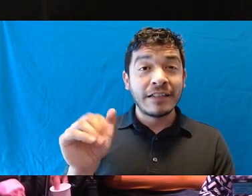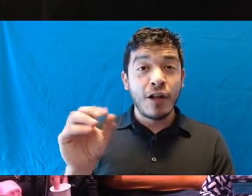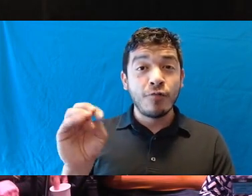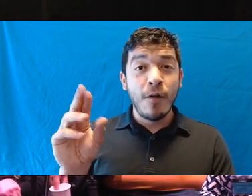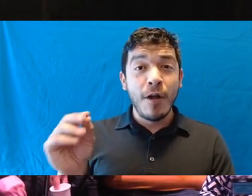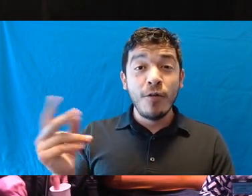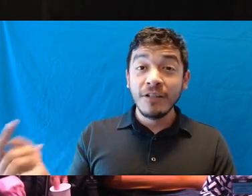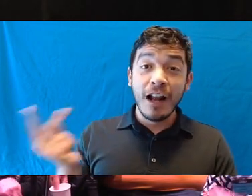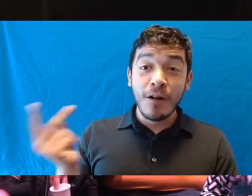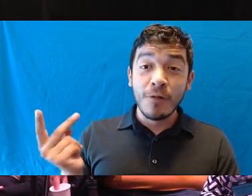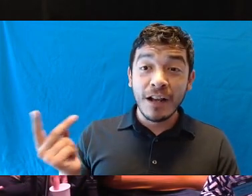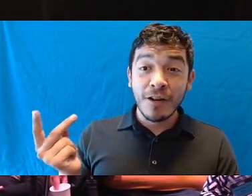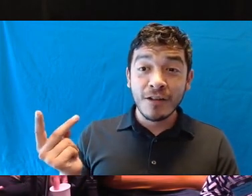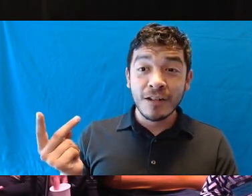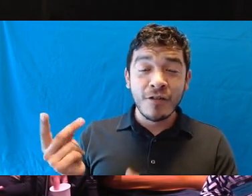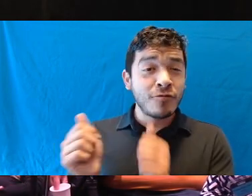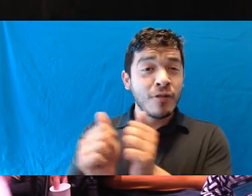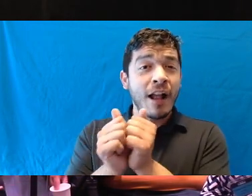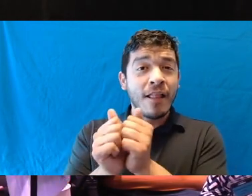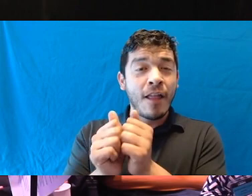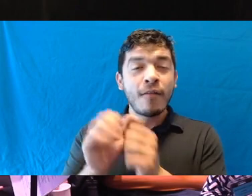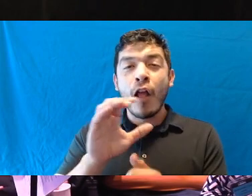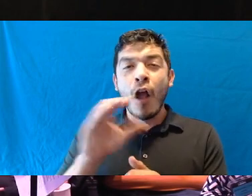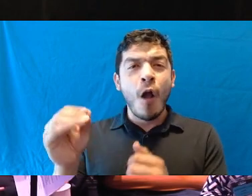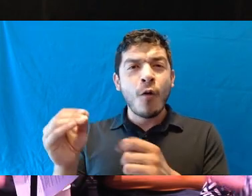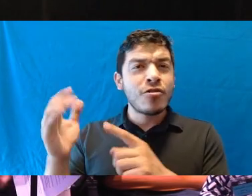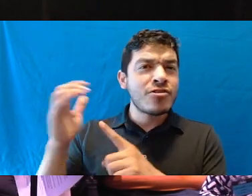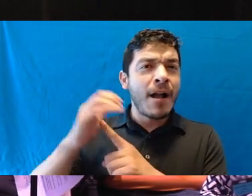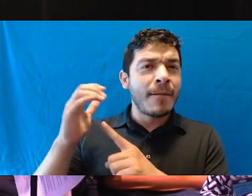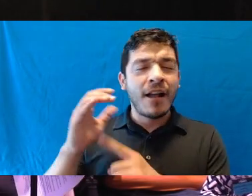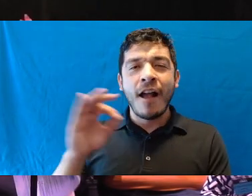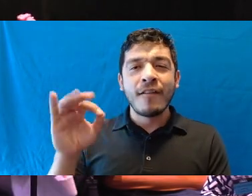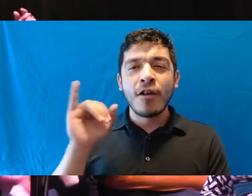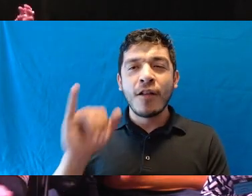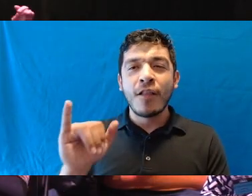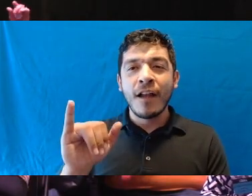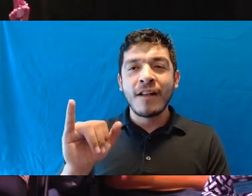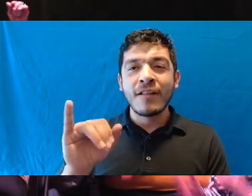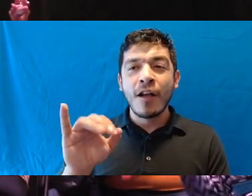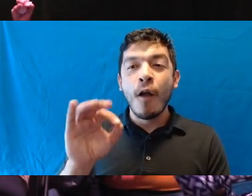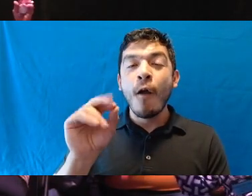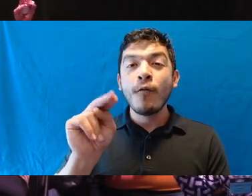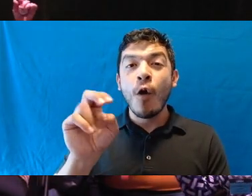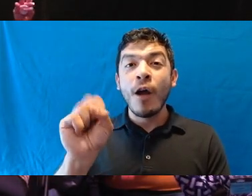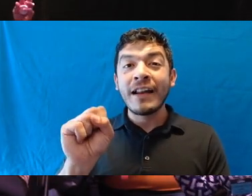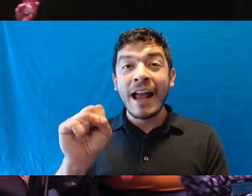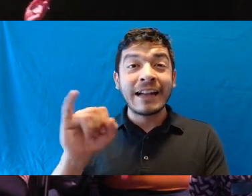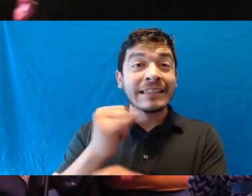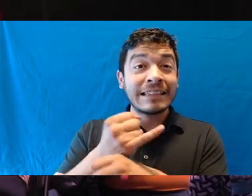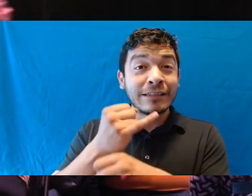And we are together the co-champions of the Fornes Institute.